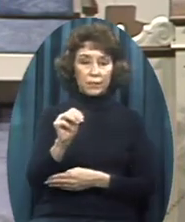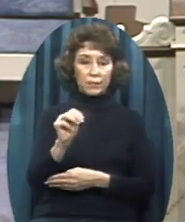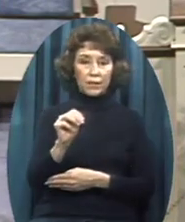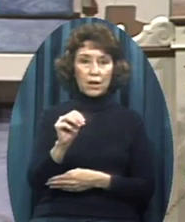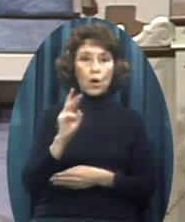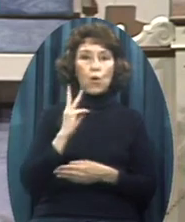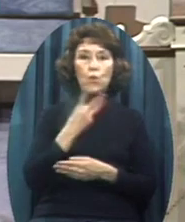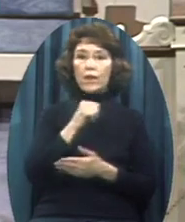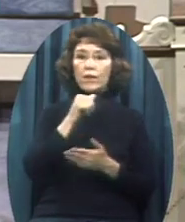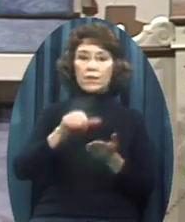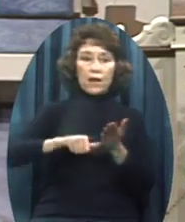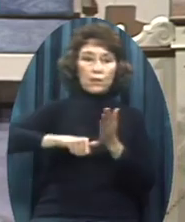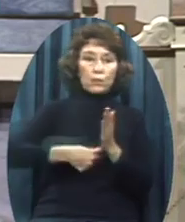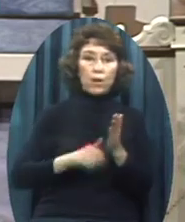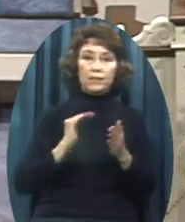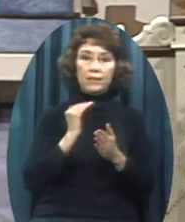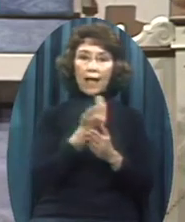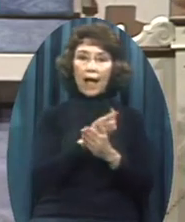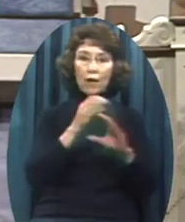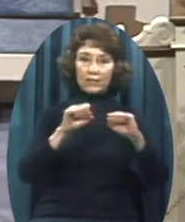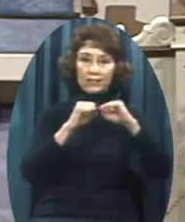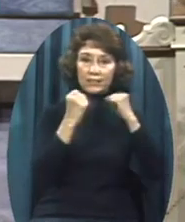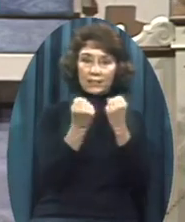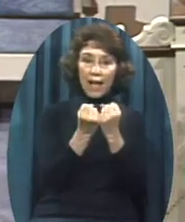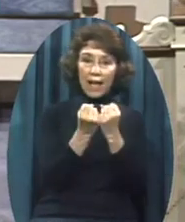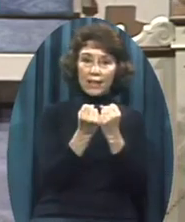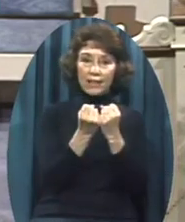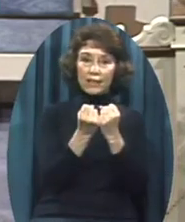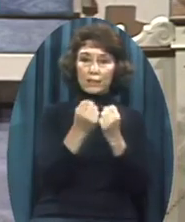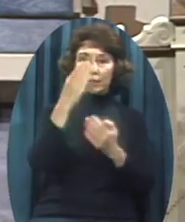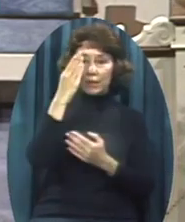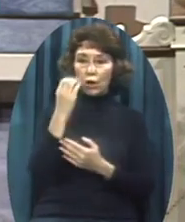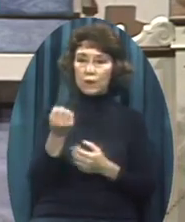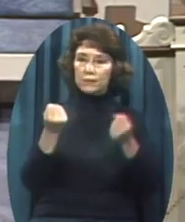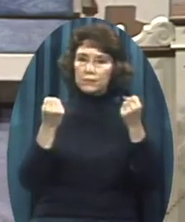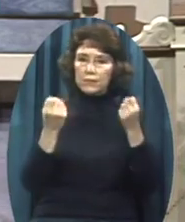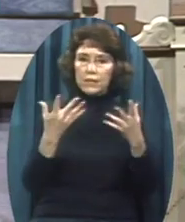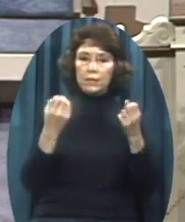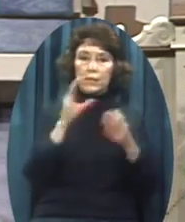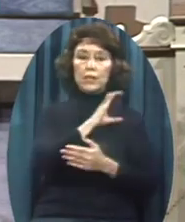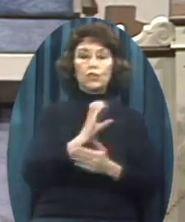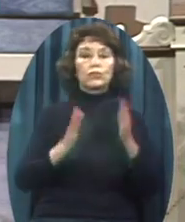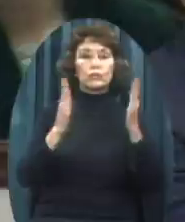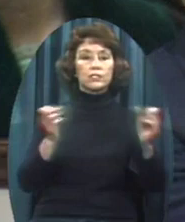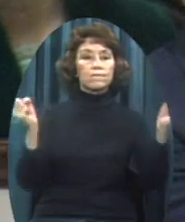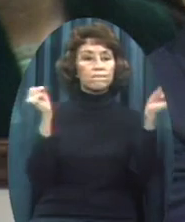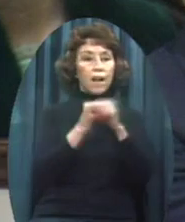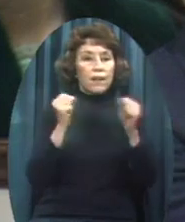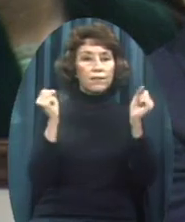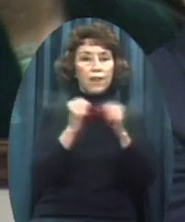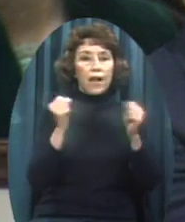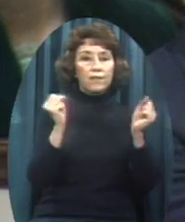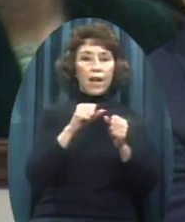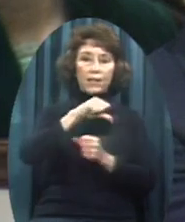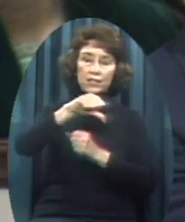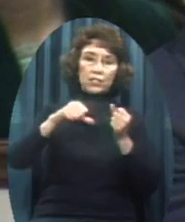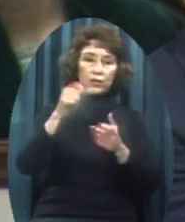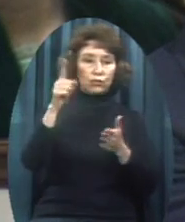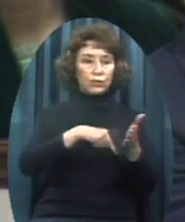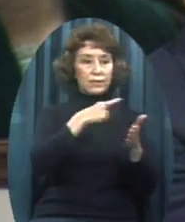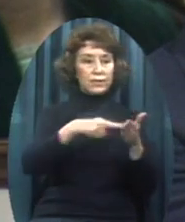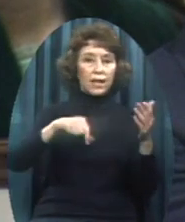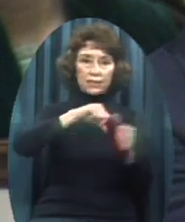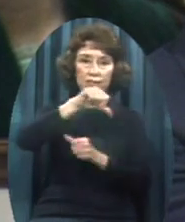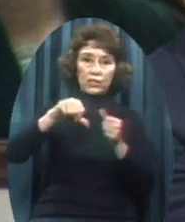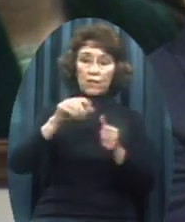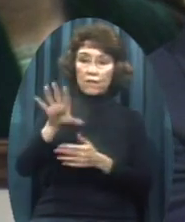because Bible-believing conservative Christians have spent so much time infighting, criticizing one another, knocking each other, finding out